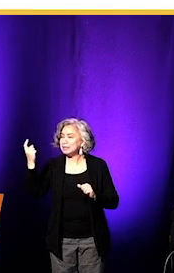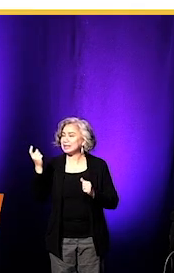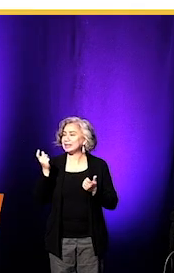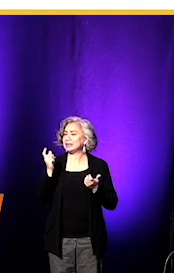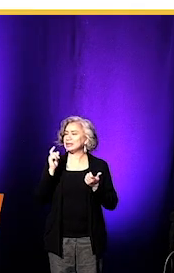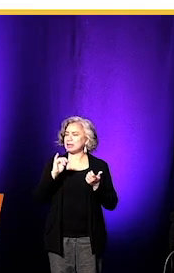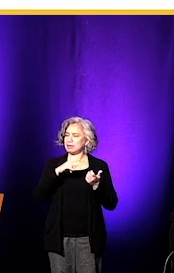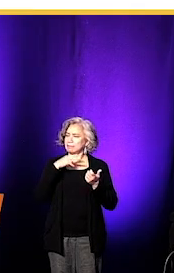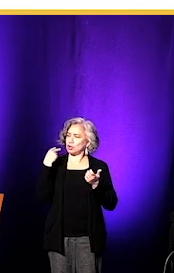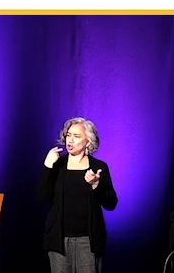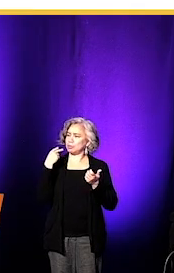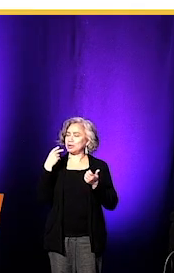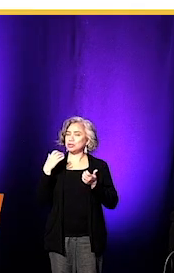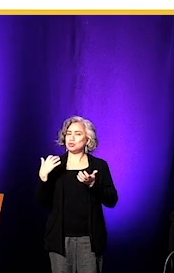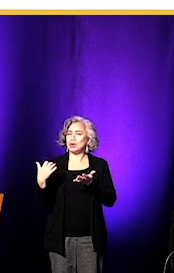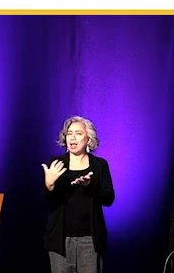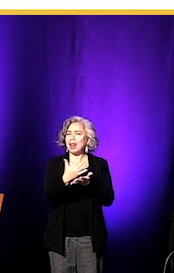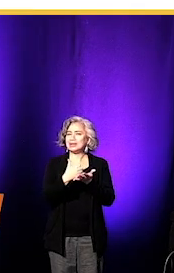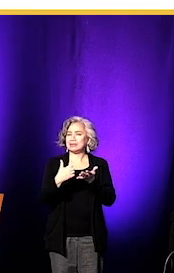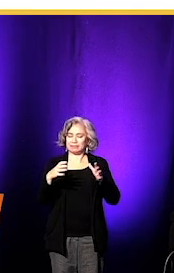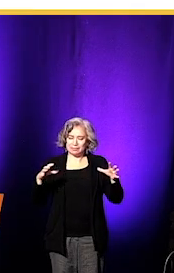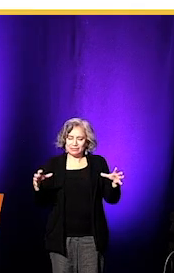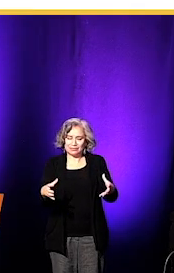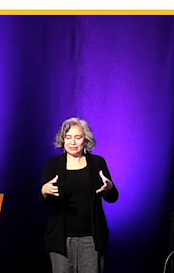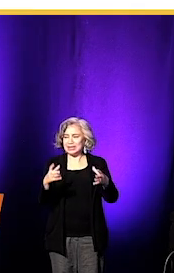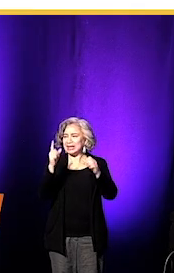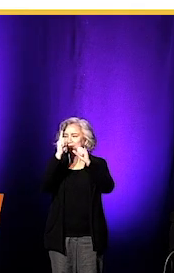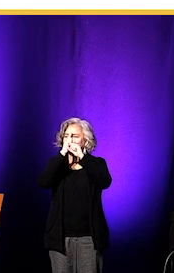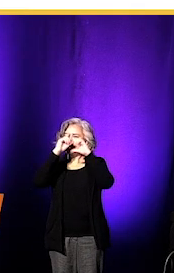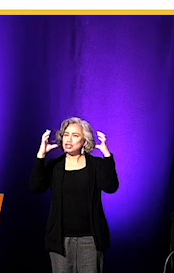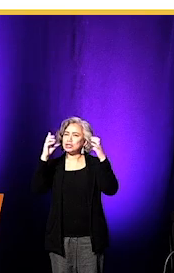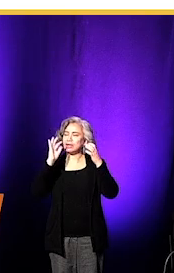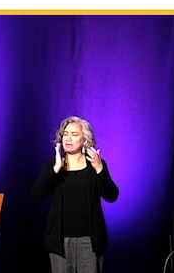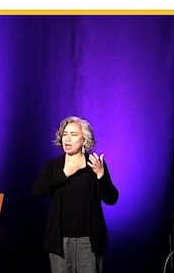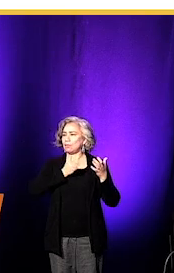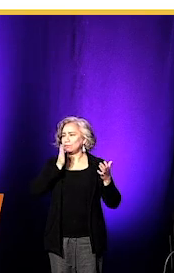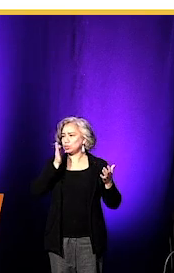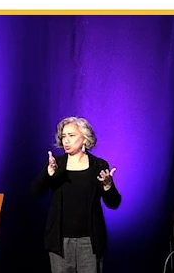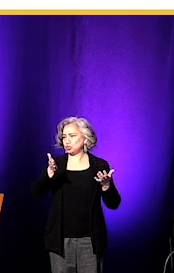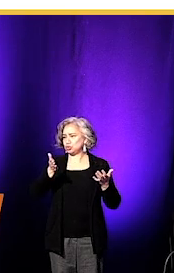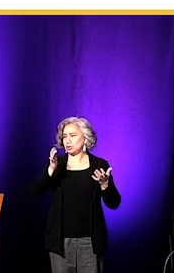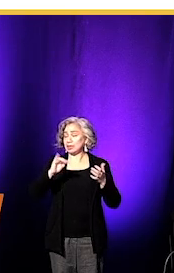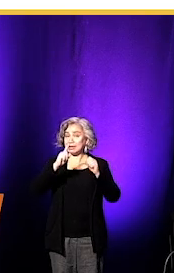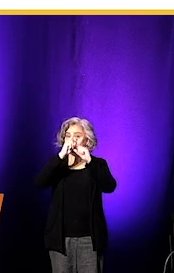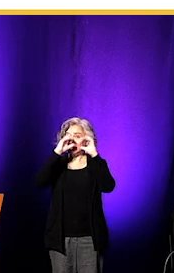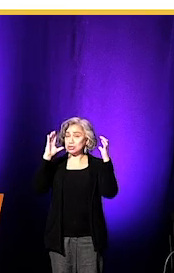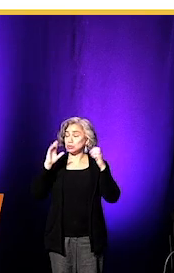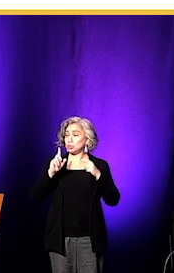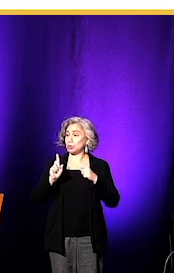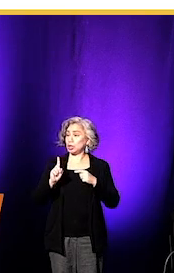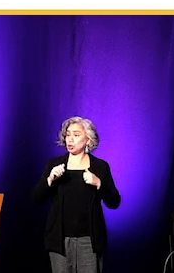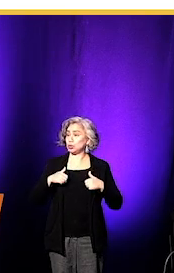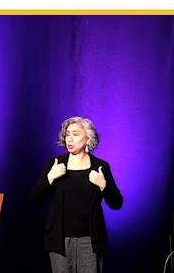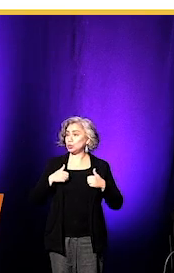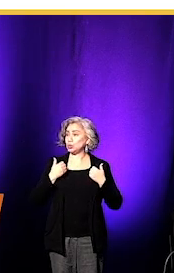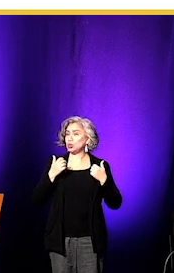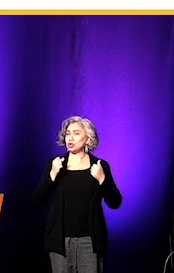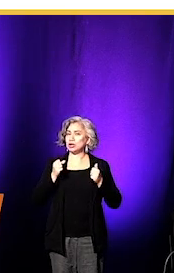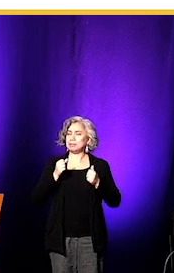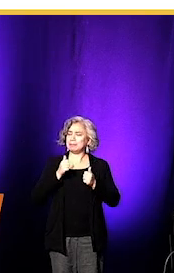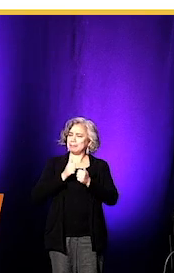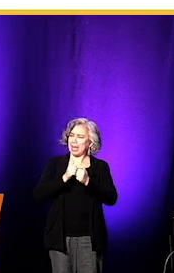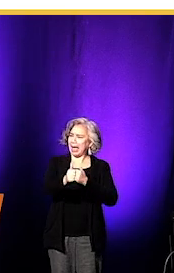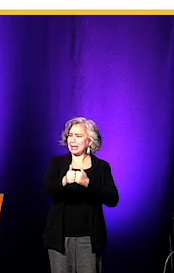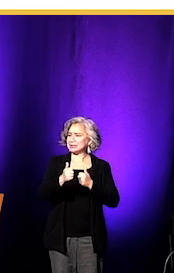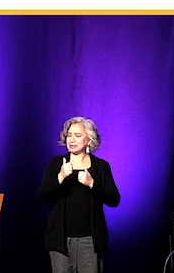process of collecting and visioning of a more just future, a vision where youth were free to move beyond the constraints of everyday life